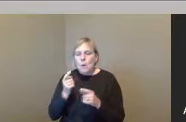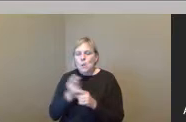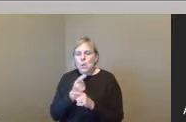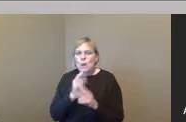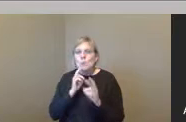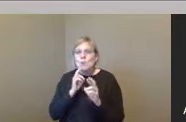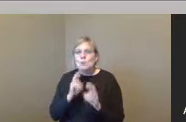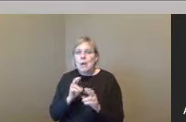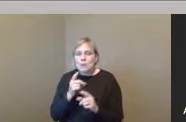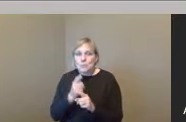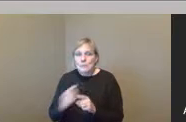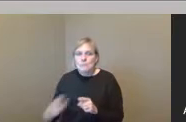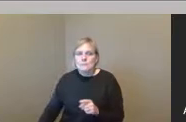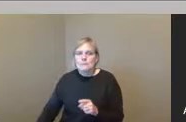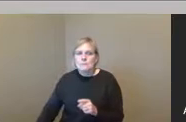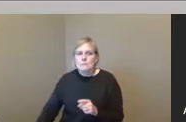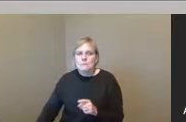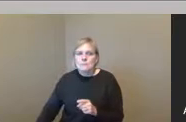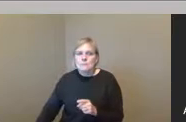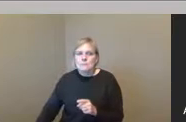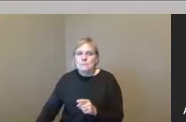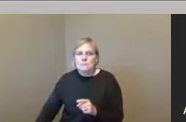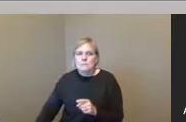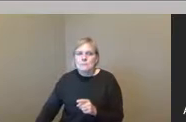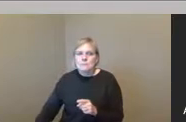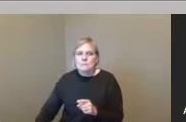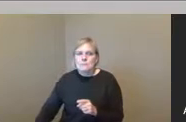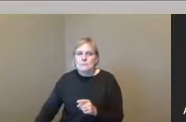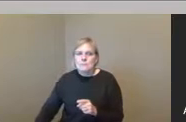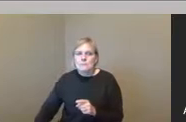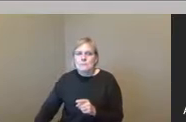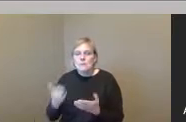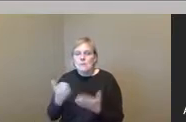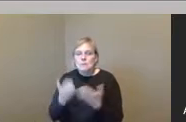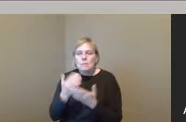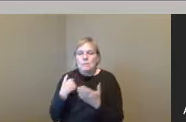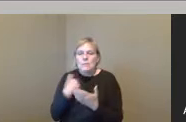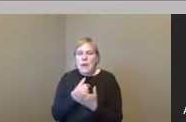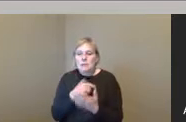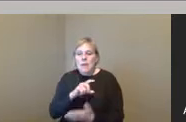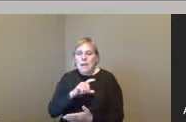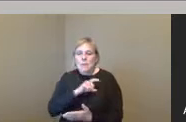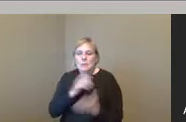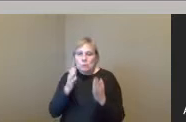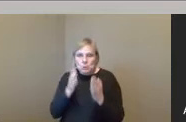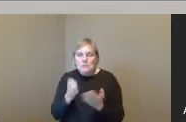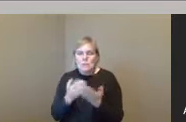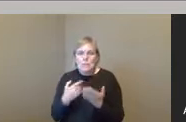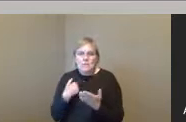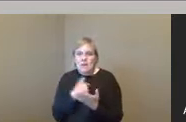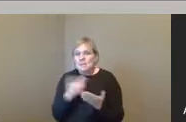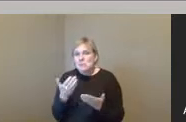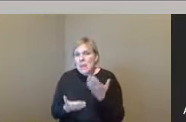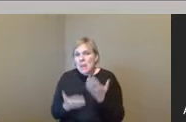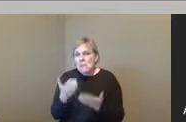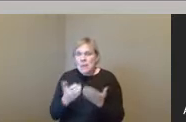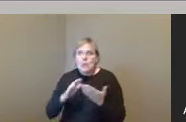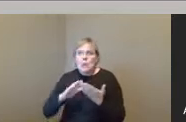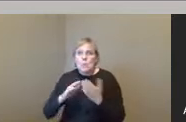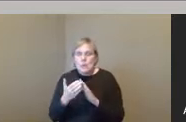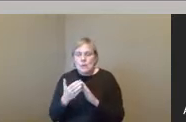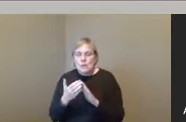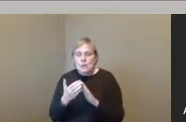response, right? Where it may be for us, some of us it might be a police person, or some of us it might be a